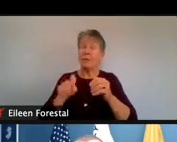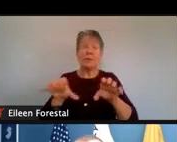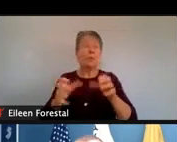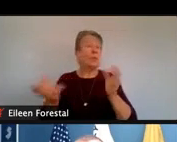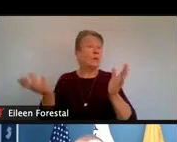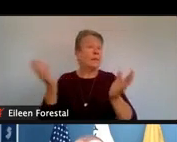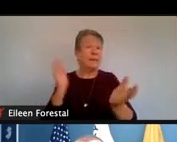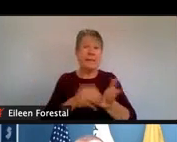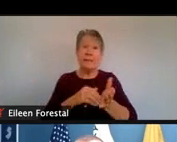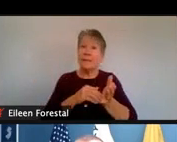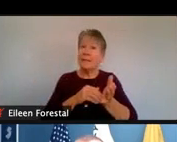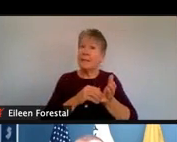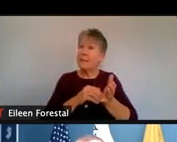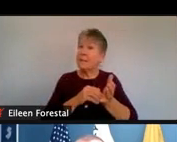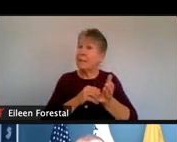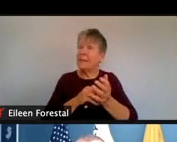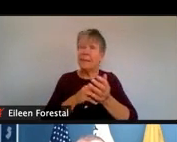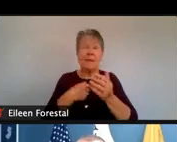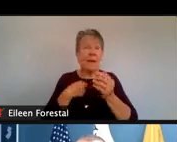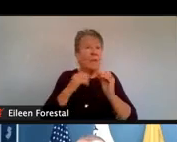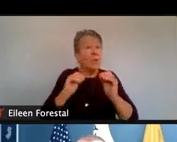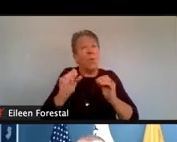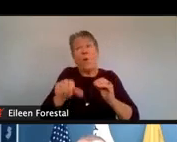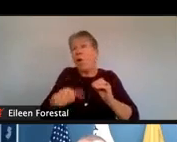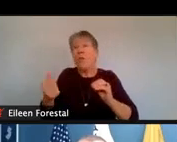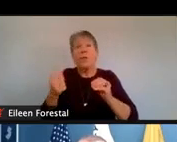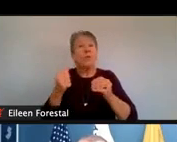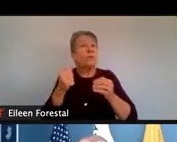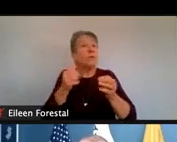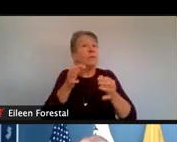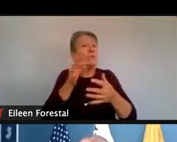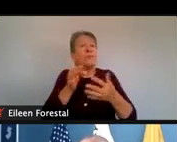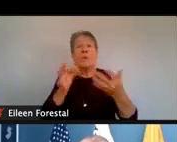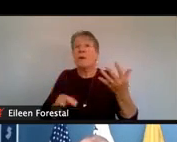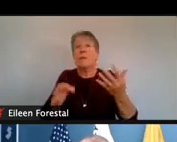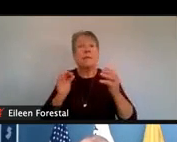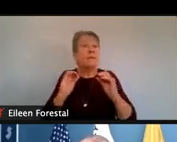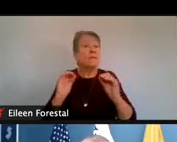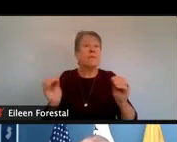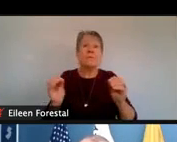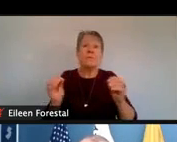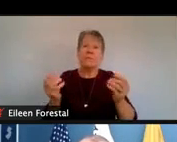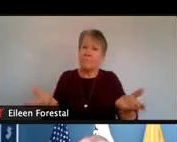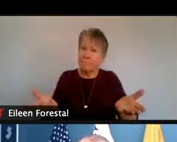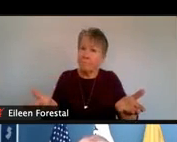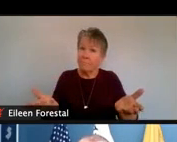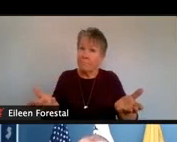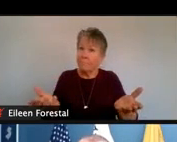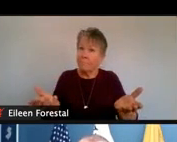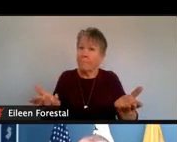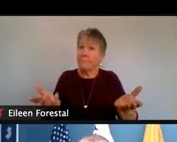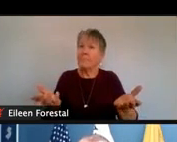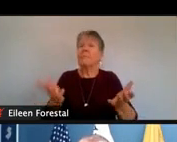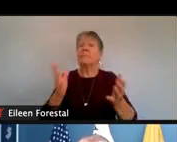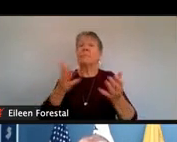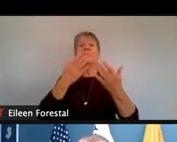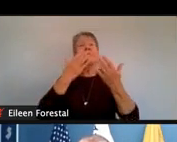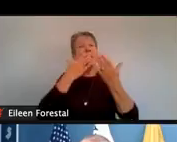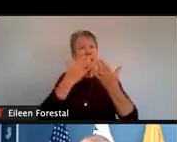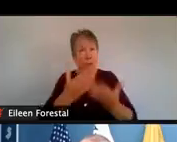get to that, folks. Let's break the back of this lawn before we get there. Again, thanks everybody. God bless you all. Keep well.